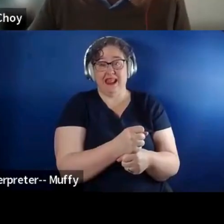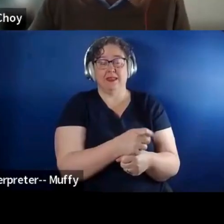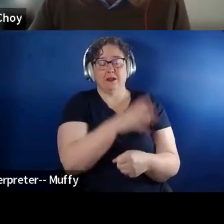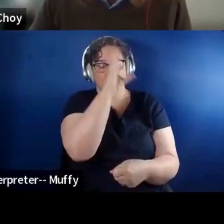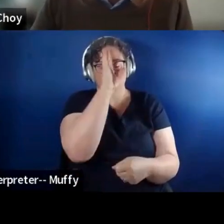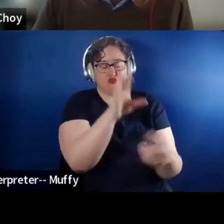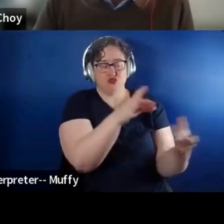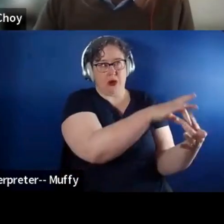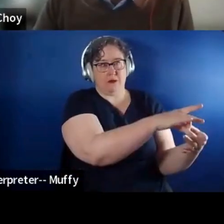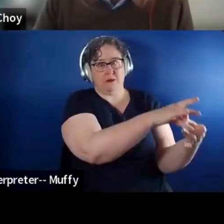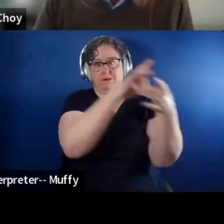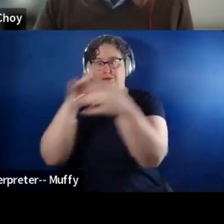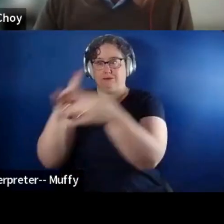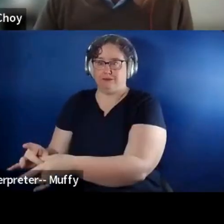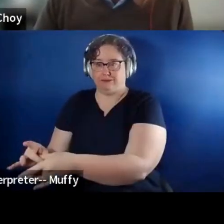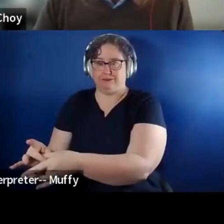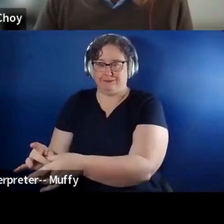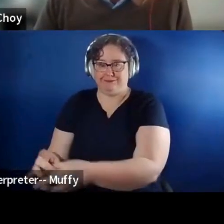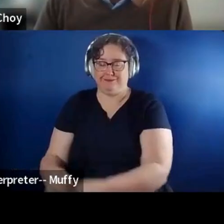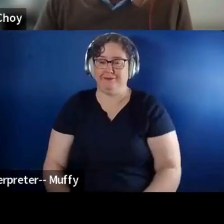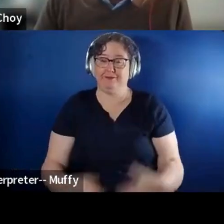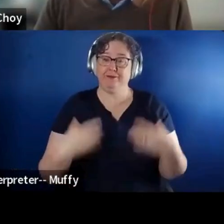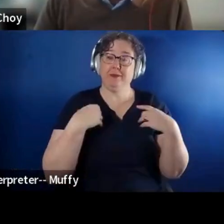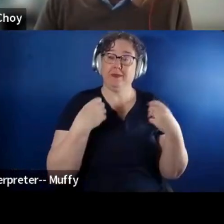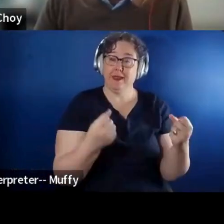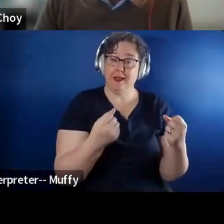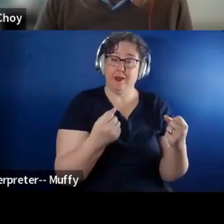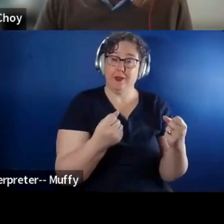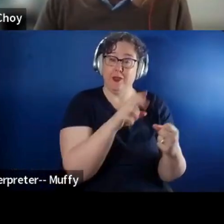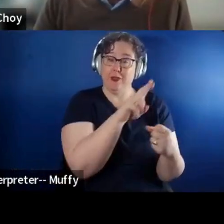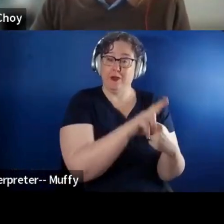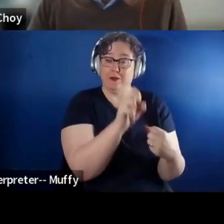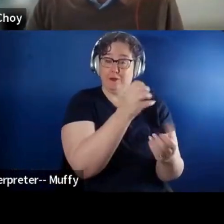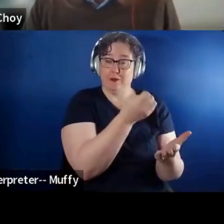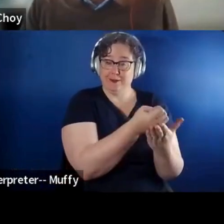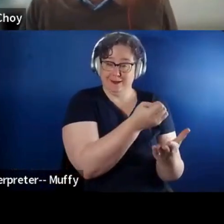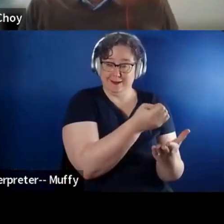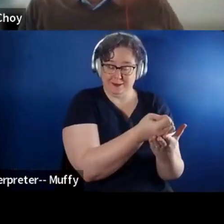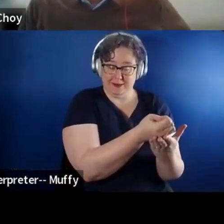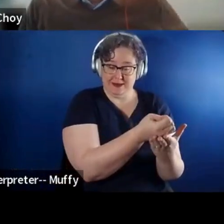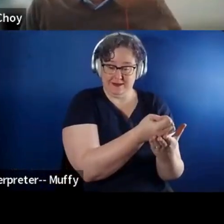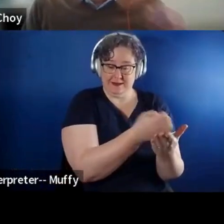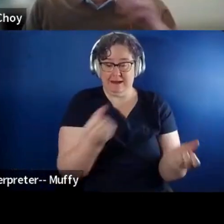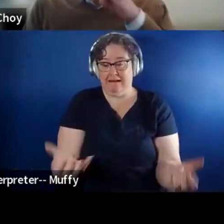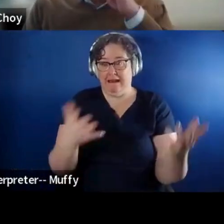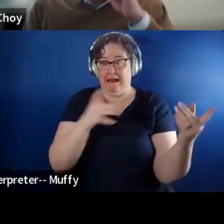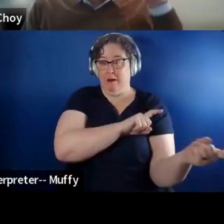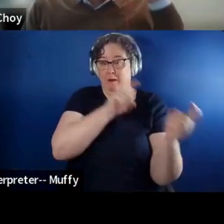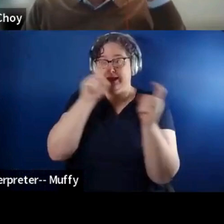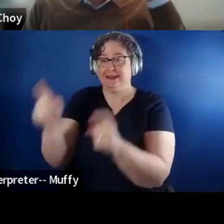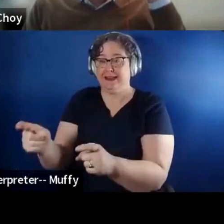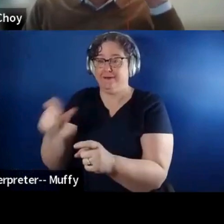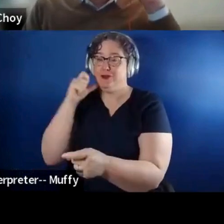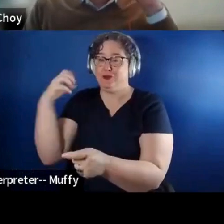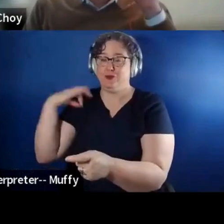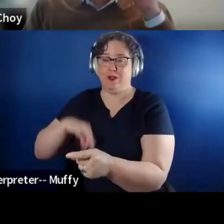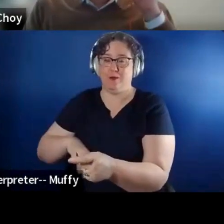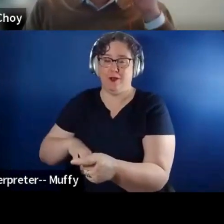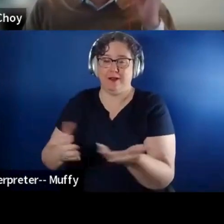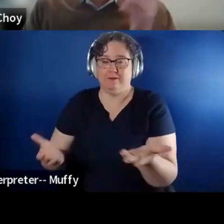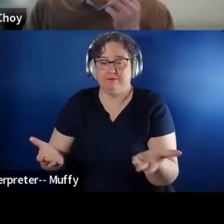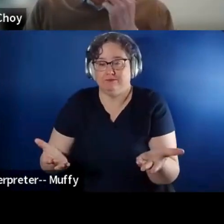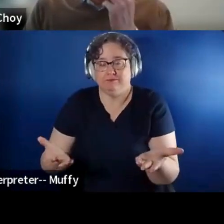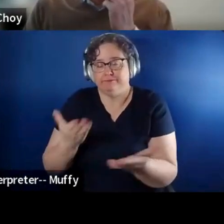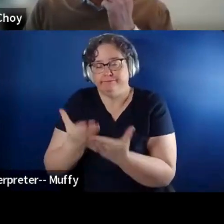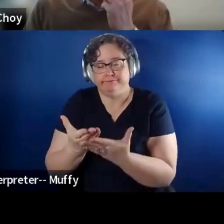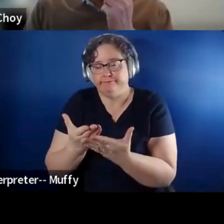correlation between the health of the US economy and how much is given away to nonprofits. That's just been